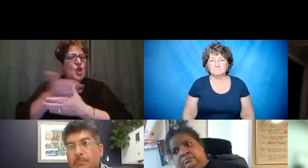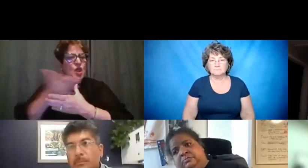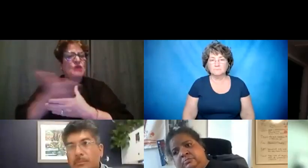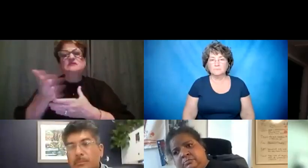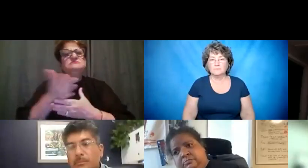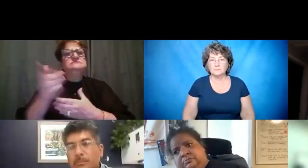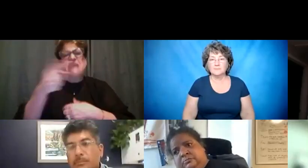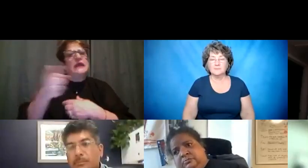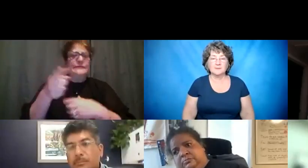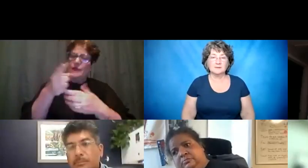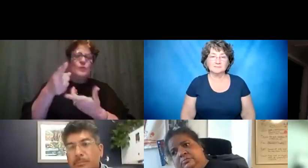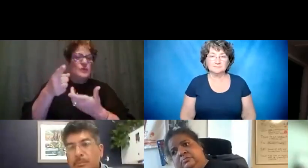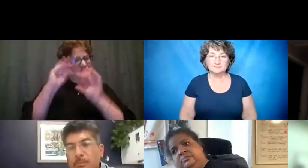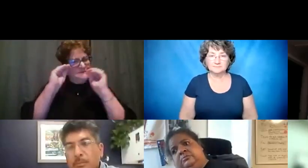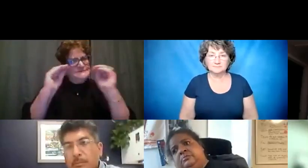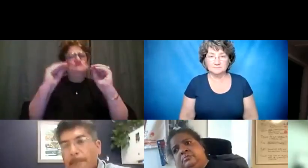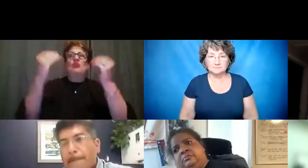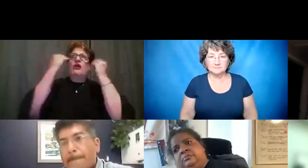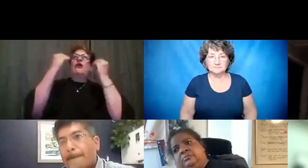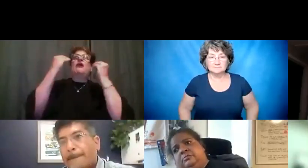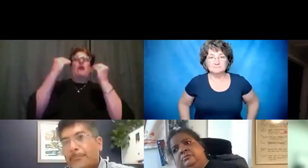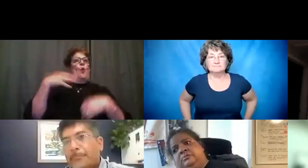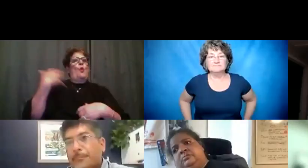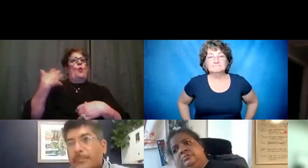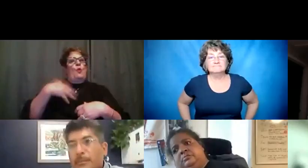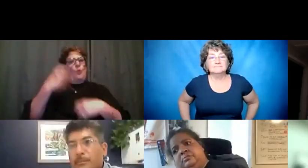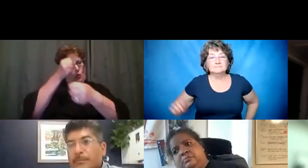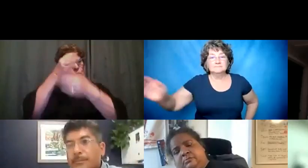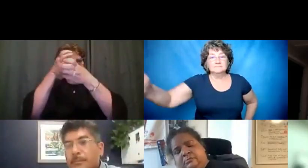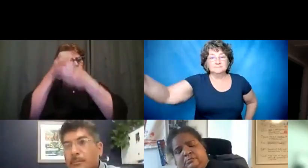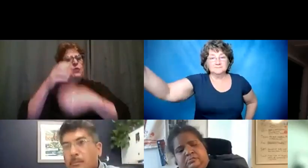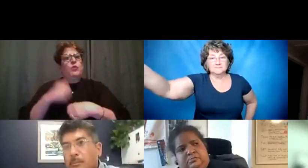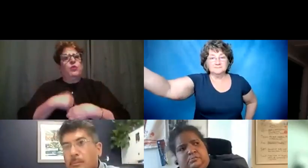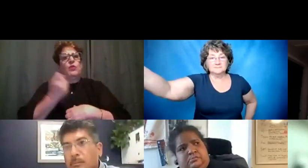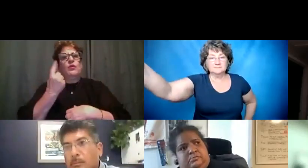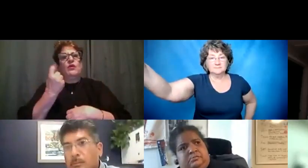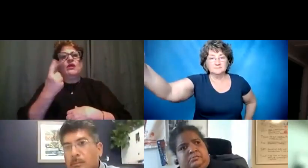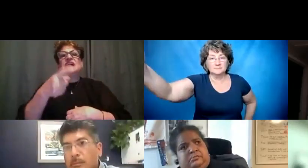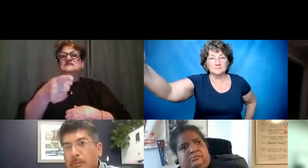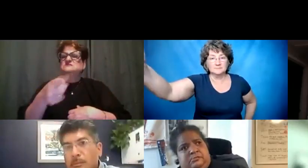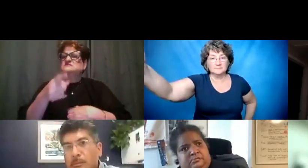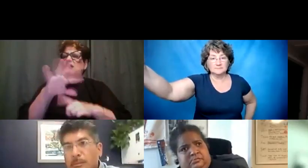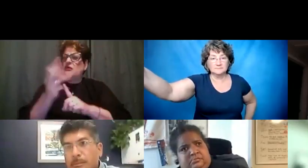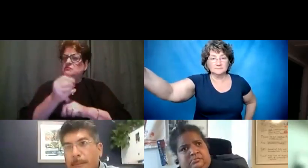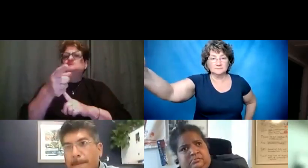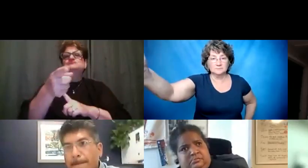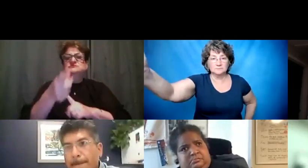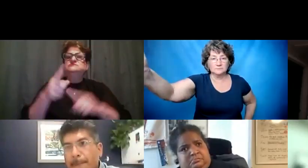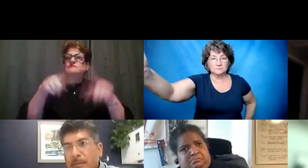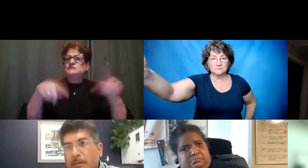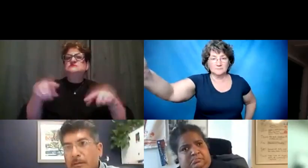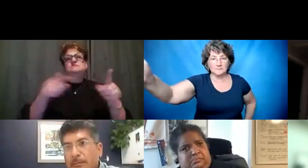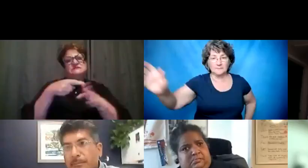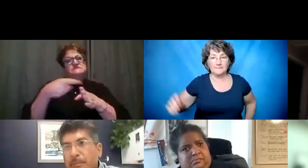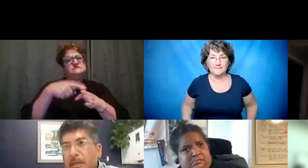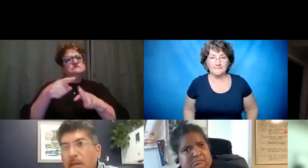most education that we can possibly get. But it's wonderful to hear that the cultural diversity specialists are another resource that we have available